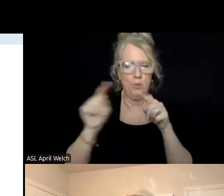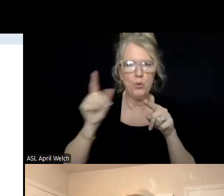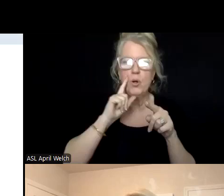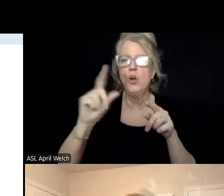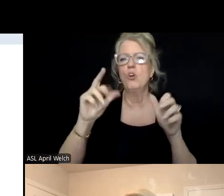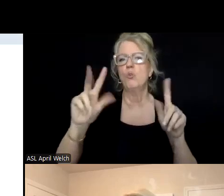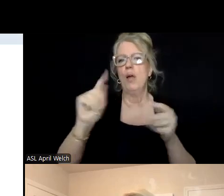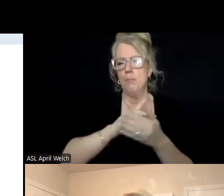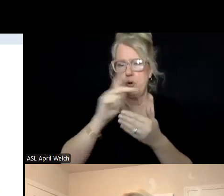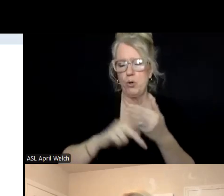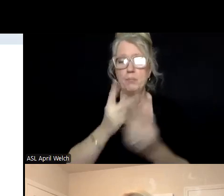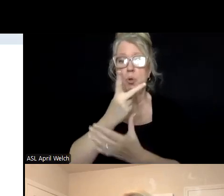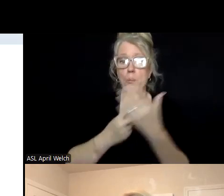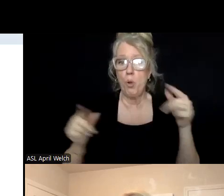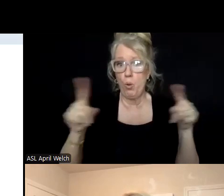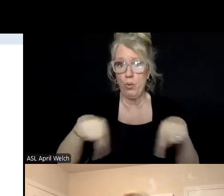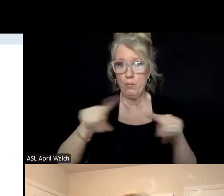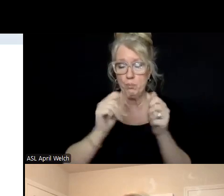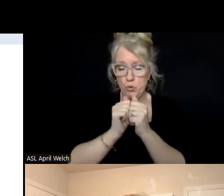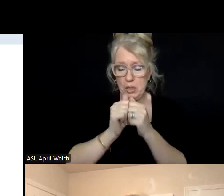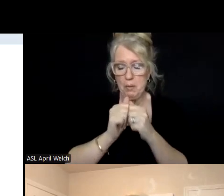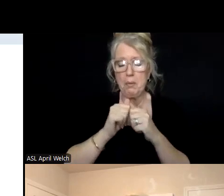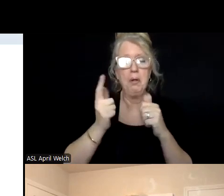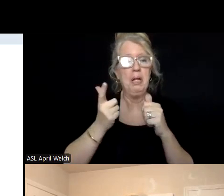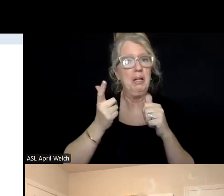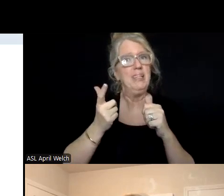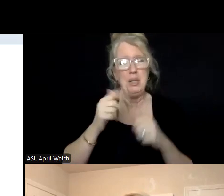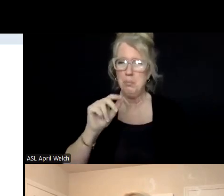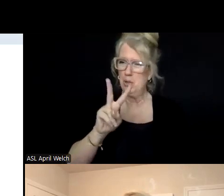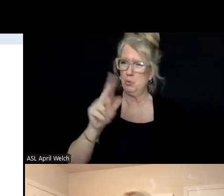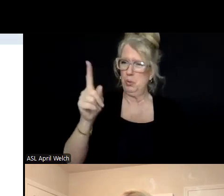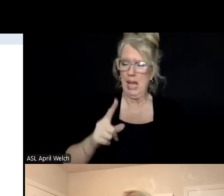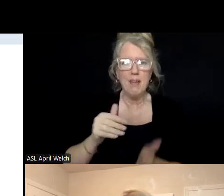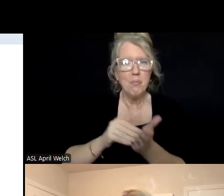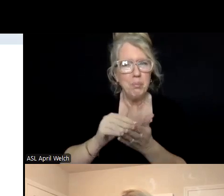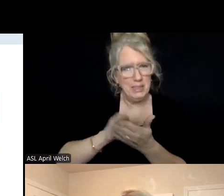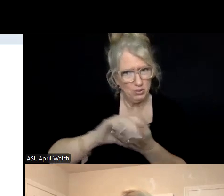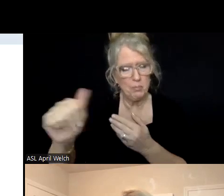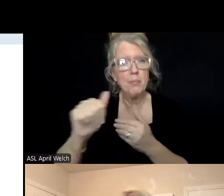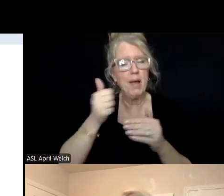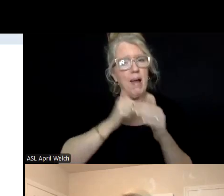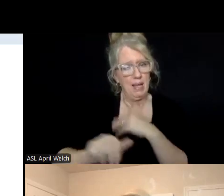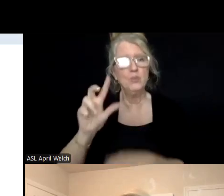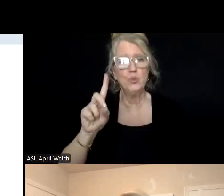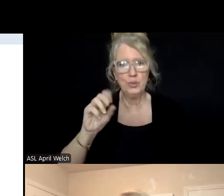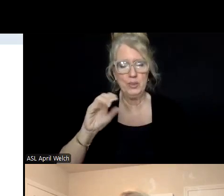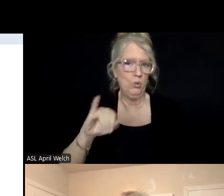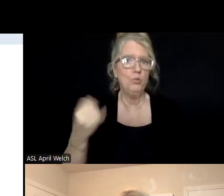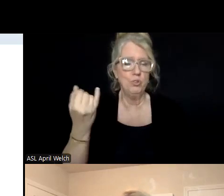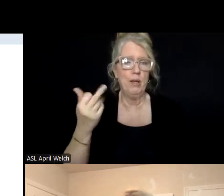programs. Together, they administer about $2.5 billion in Department of Justice grant